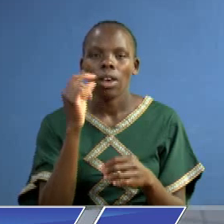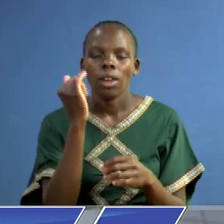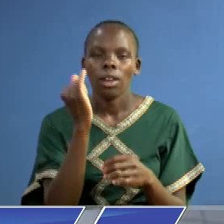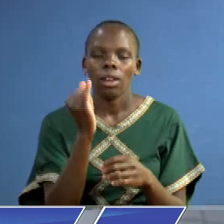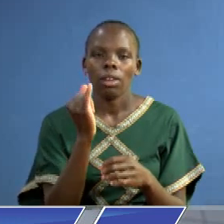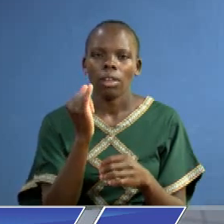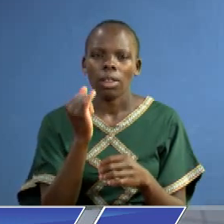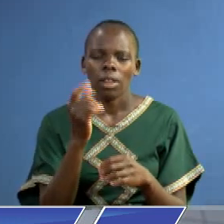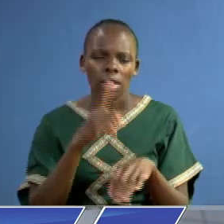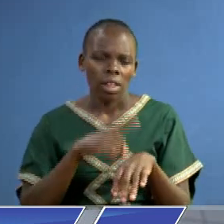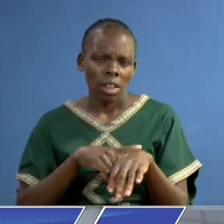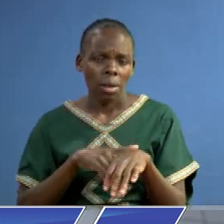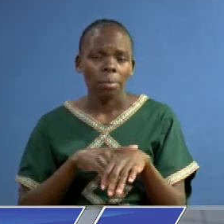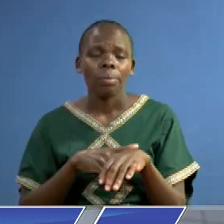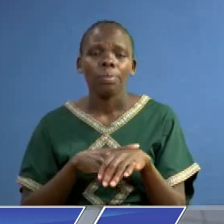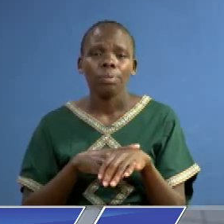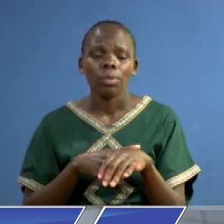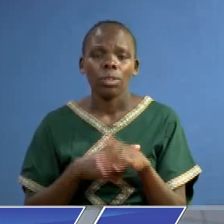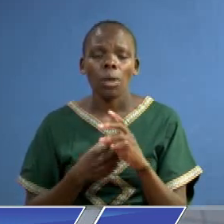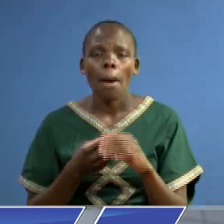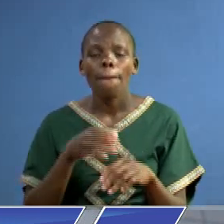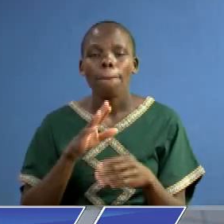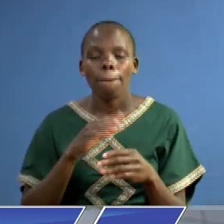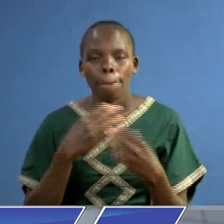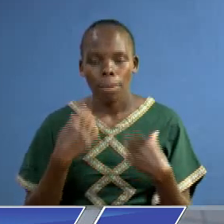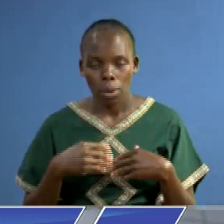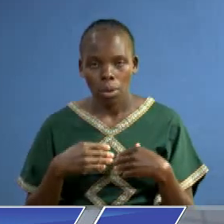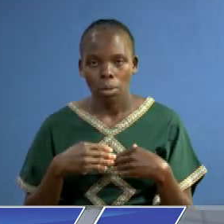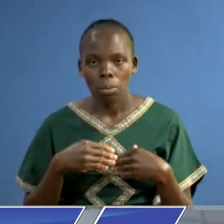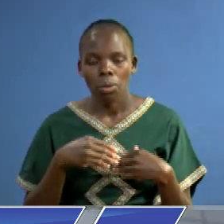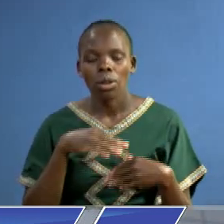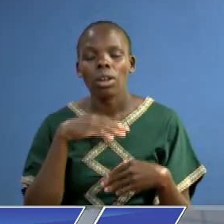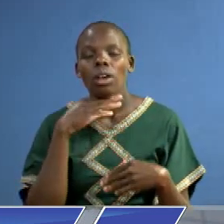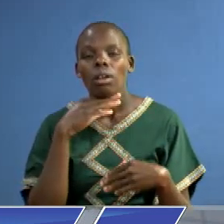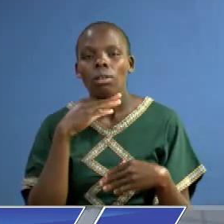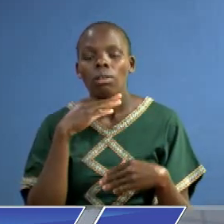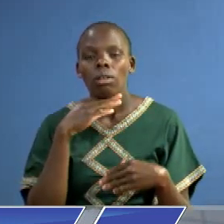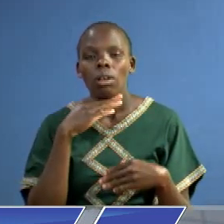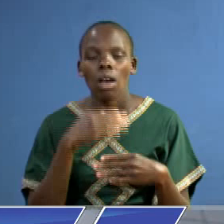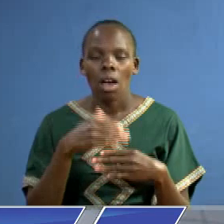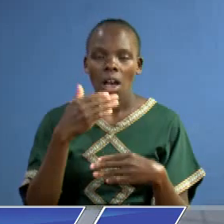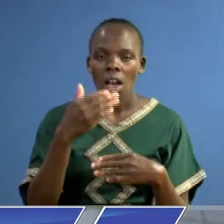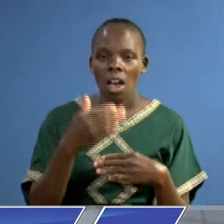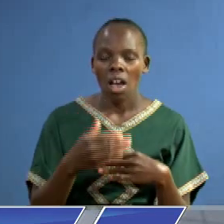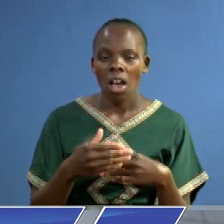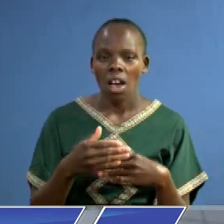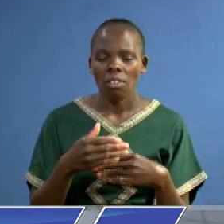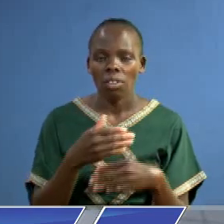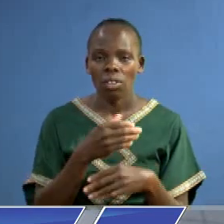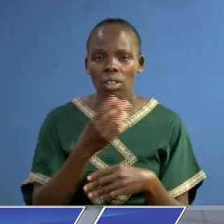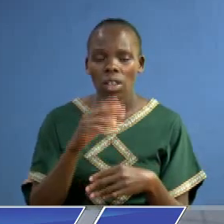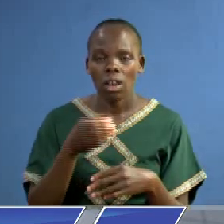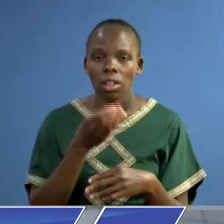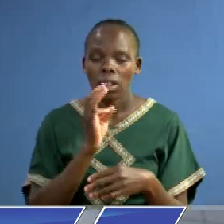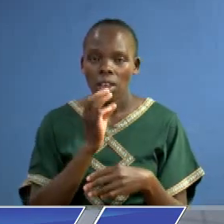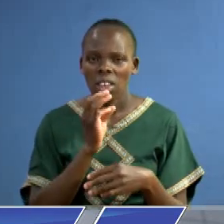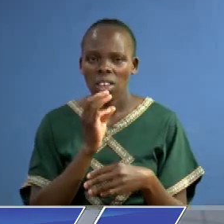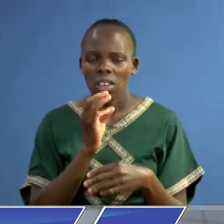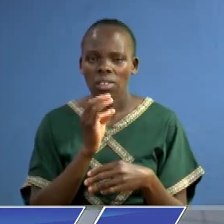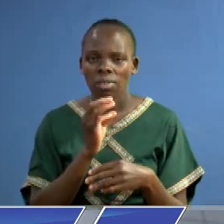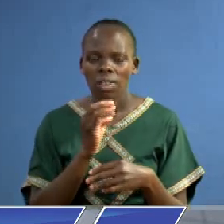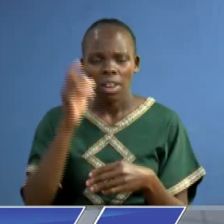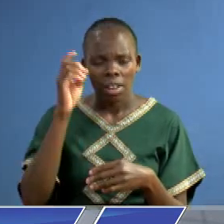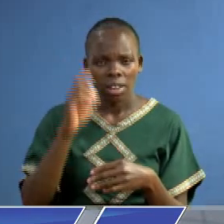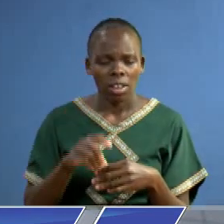that while it was unfortunate that people lost their lives and others got intoxicated after imbibing some concoction, Kenyans need